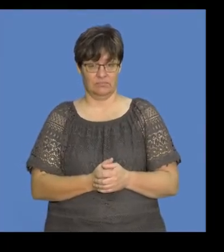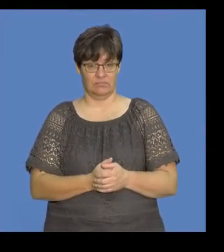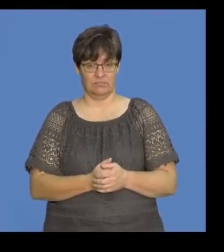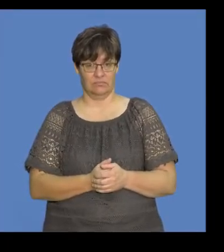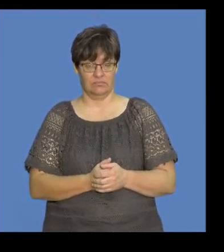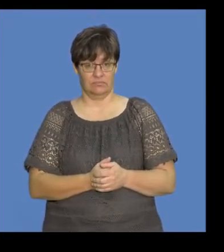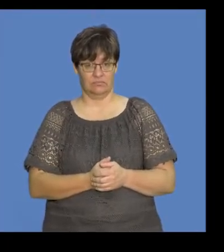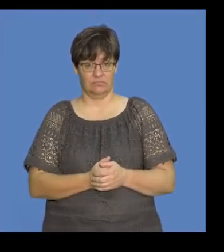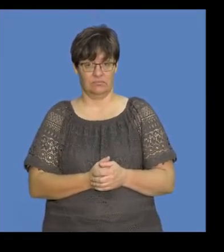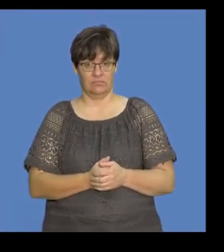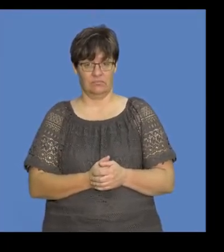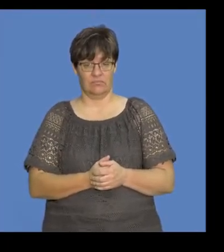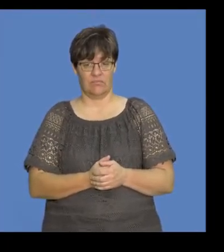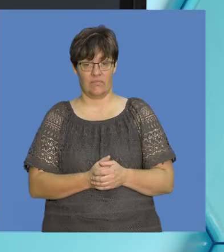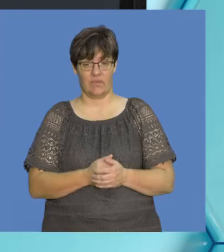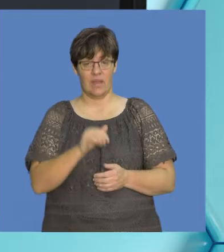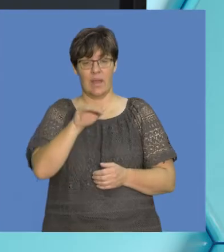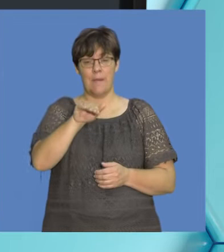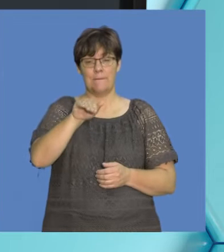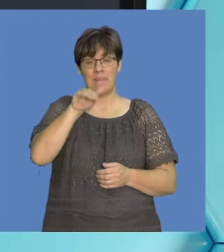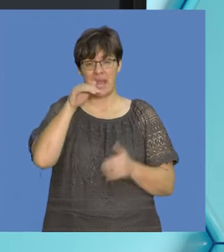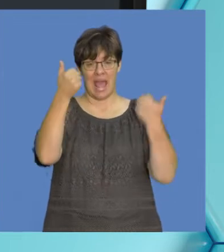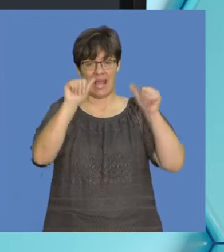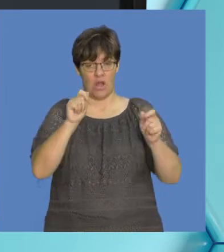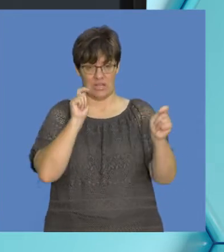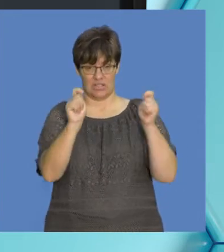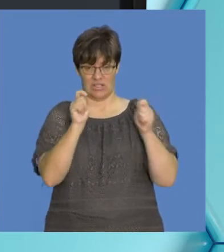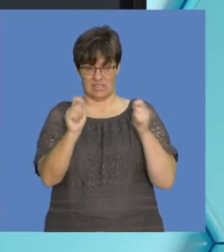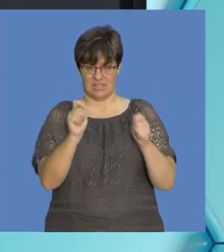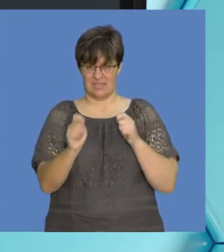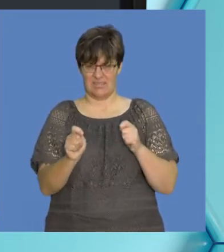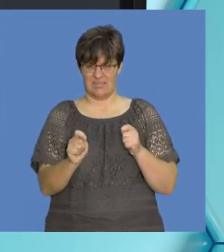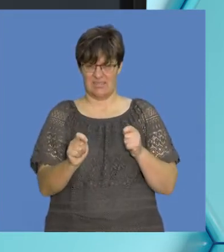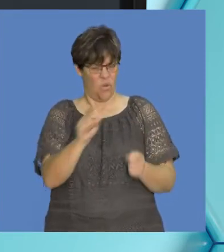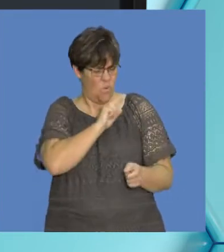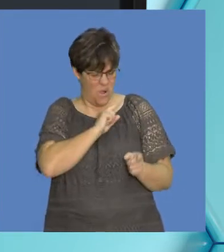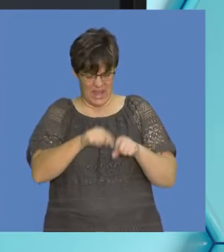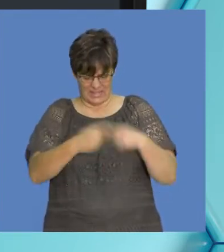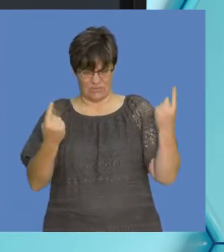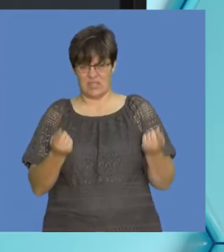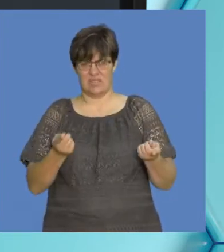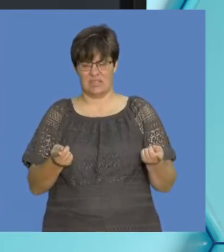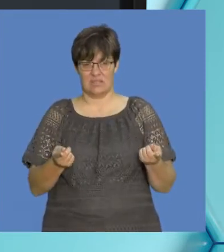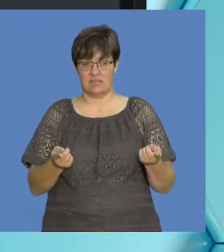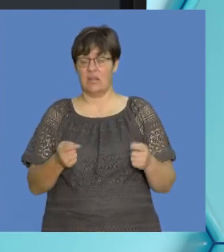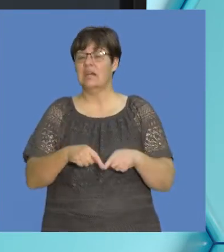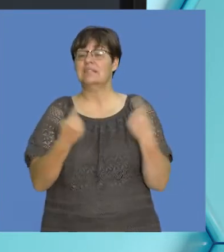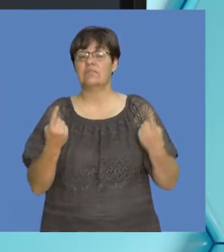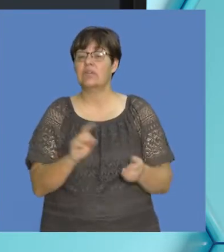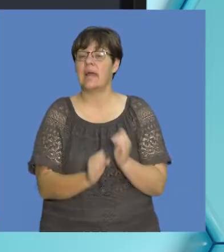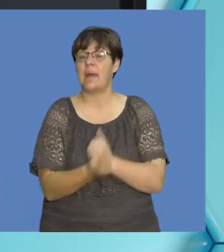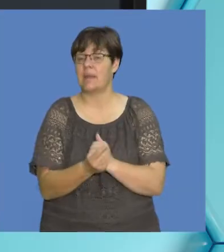Okay, now your bank account adjustments. Why is there a difference? The differences